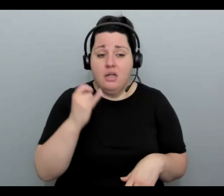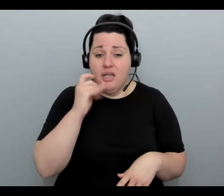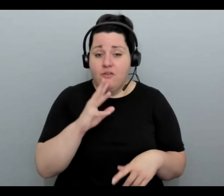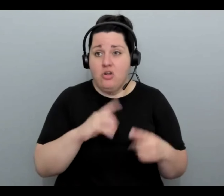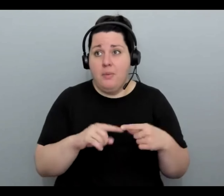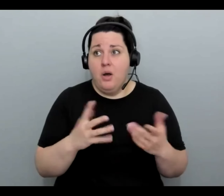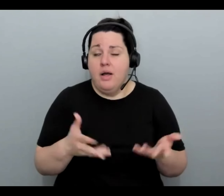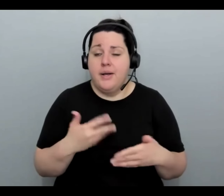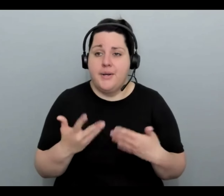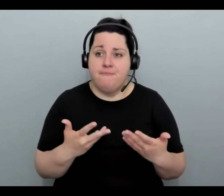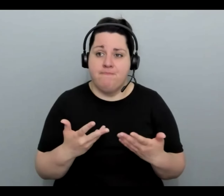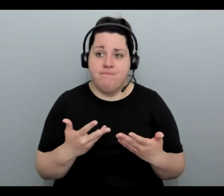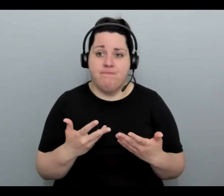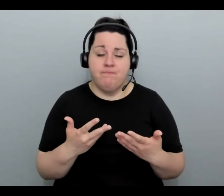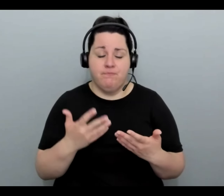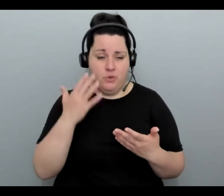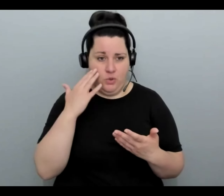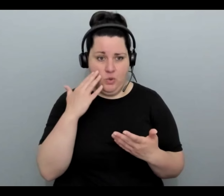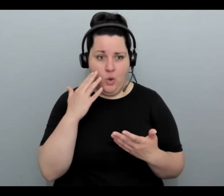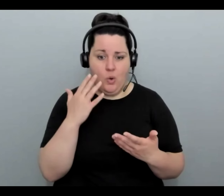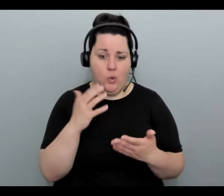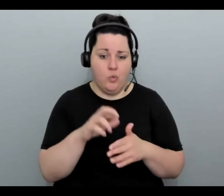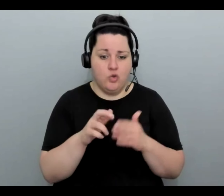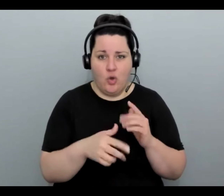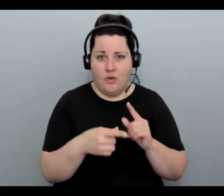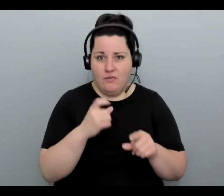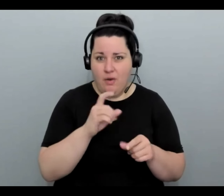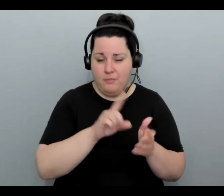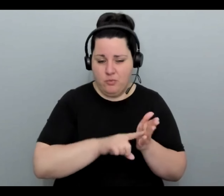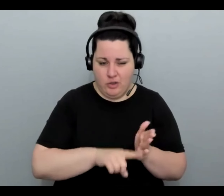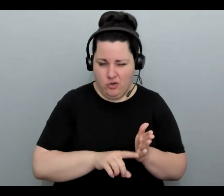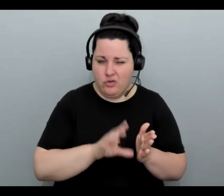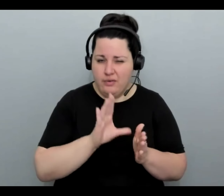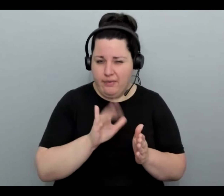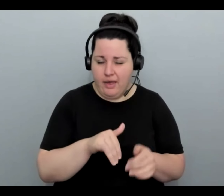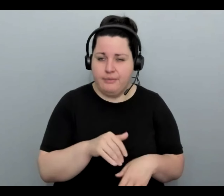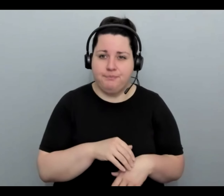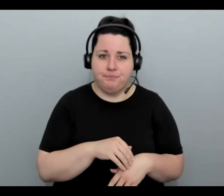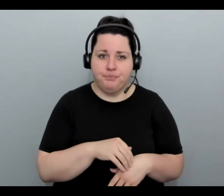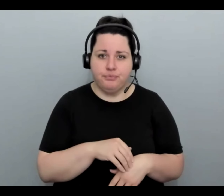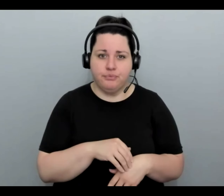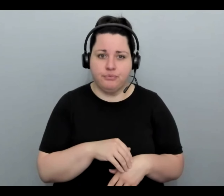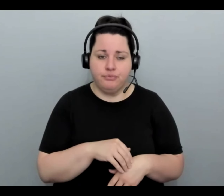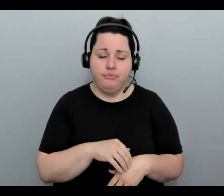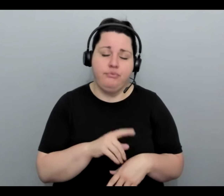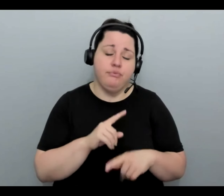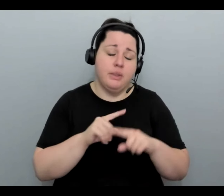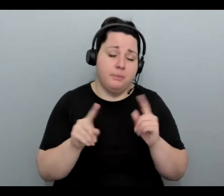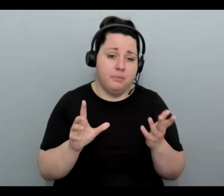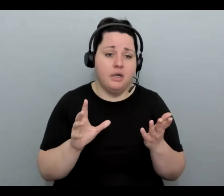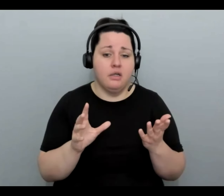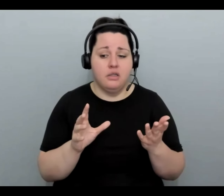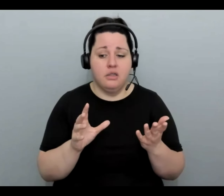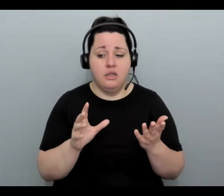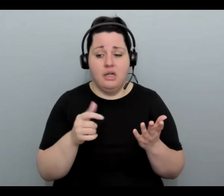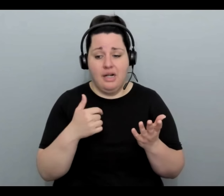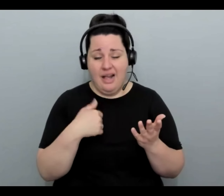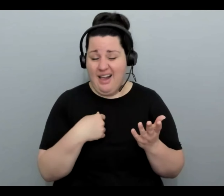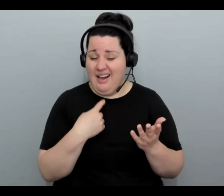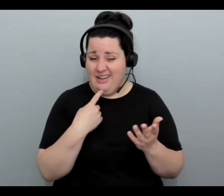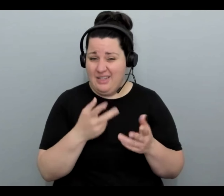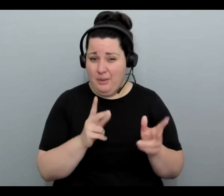about, some findings from your research and things like that. But one of the things I tell people